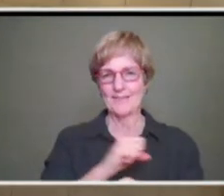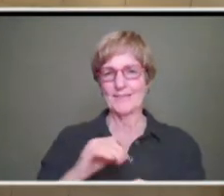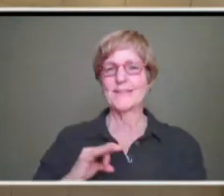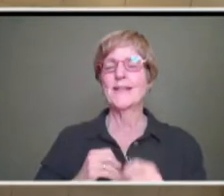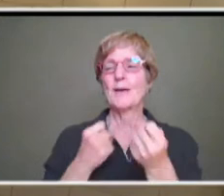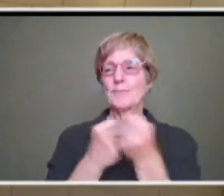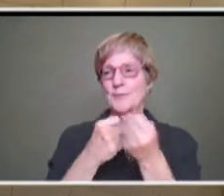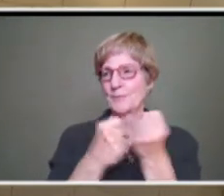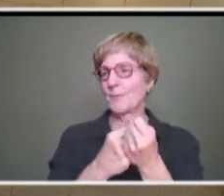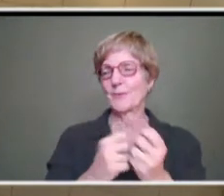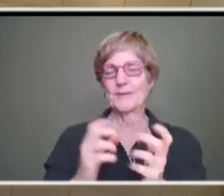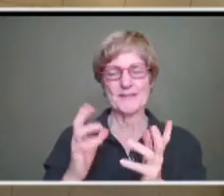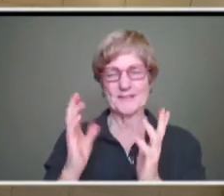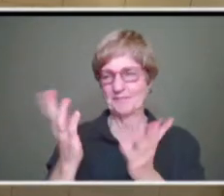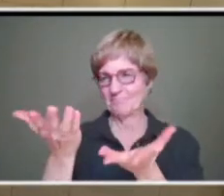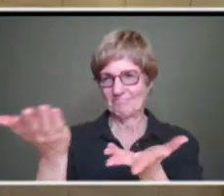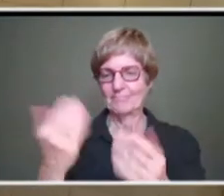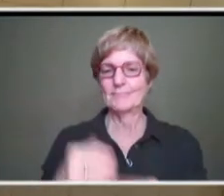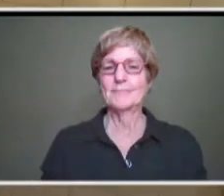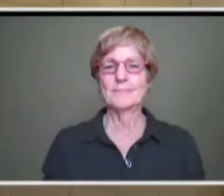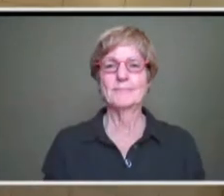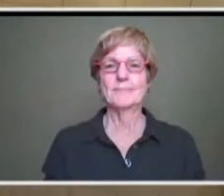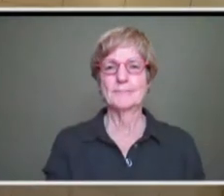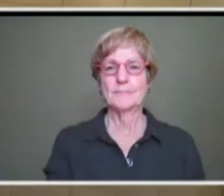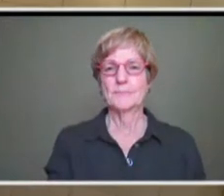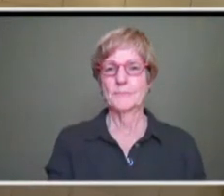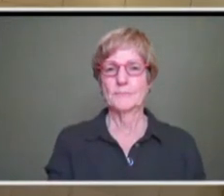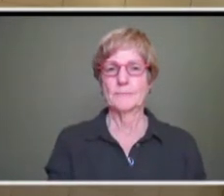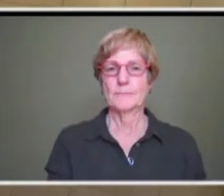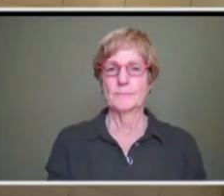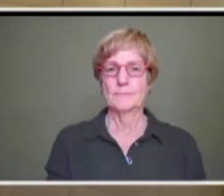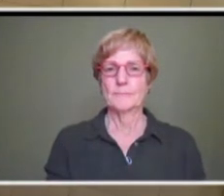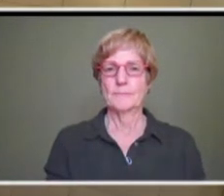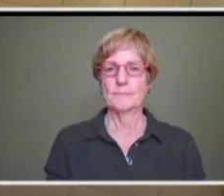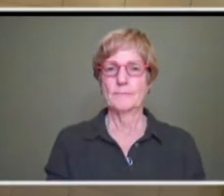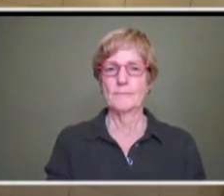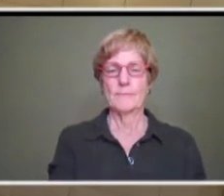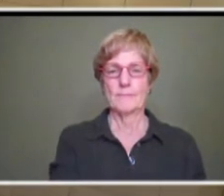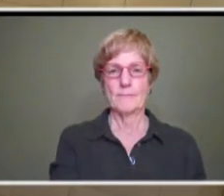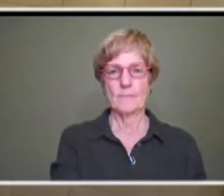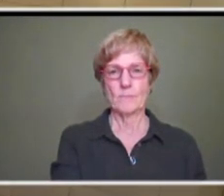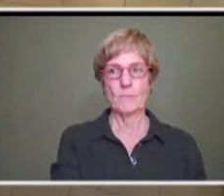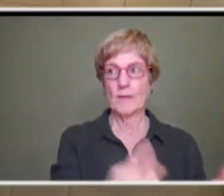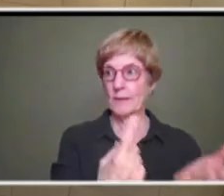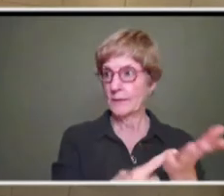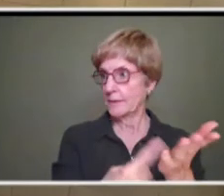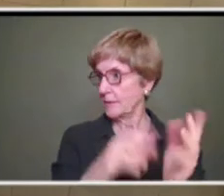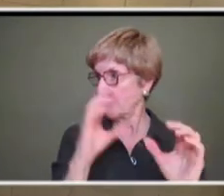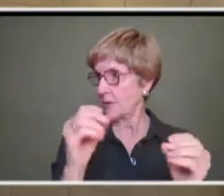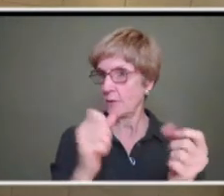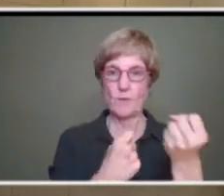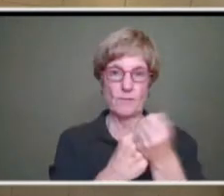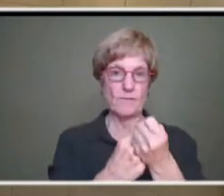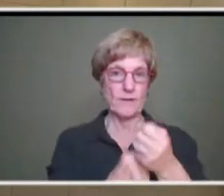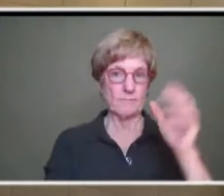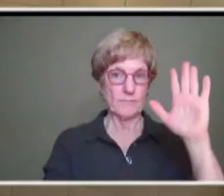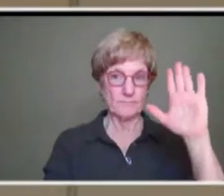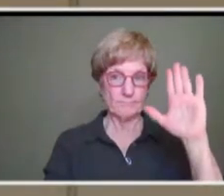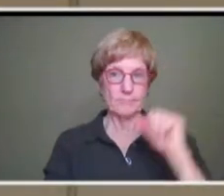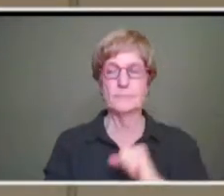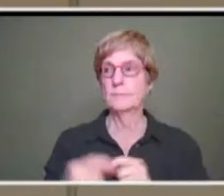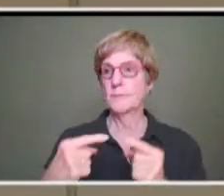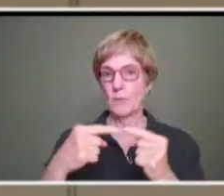thank you any uh second the motion has been made probably second any discussion here are none all my favorite right hand any